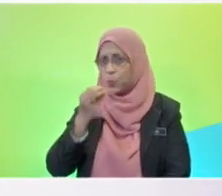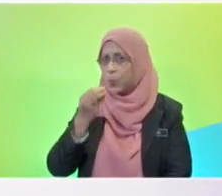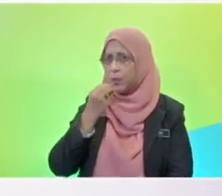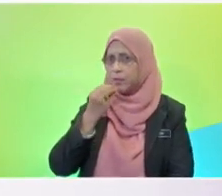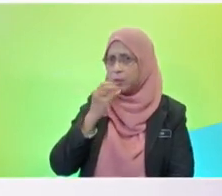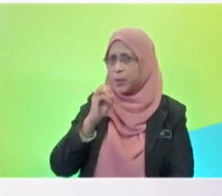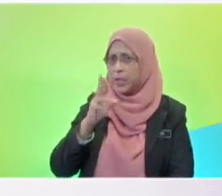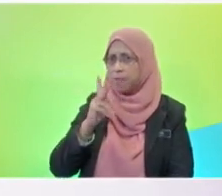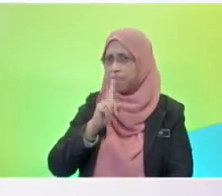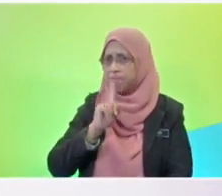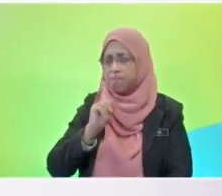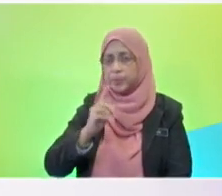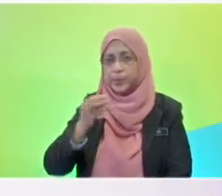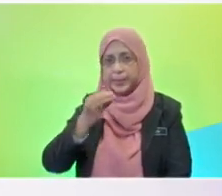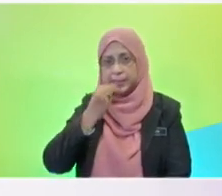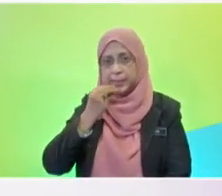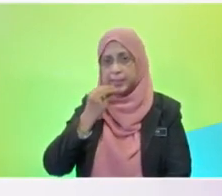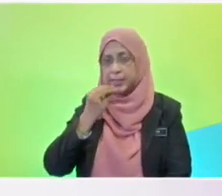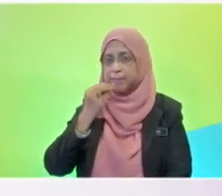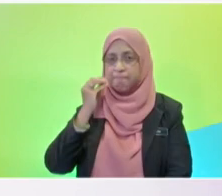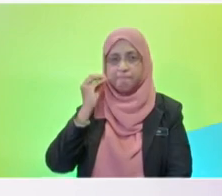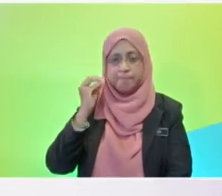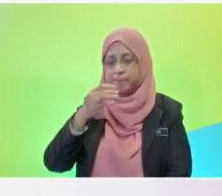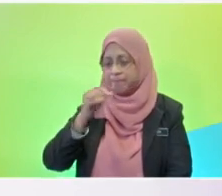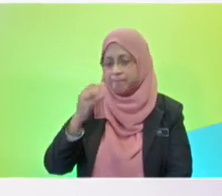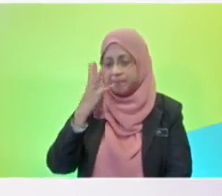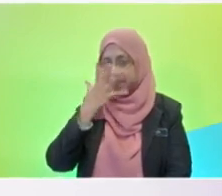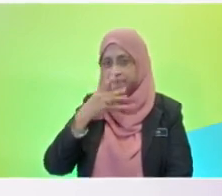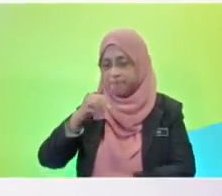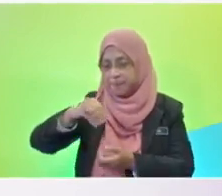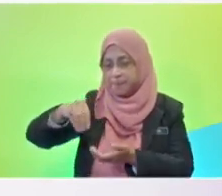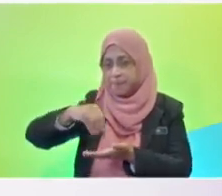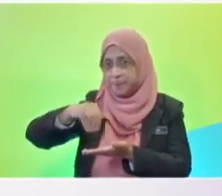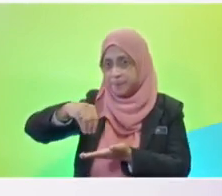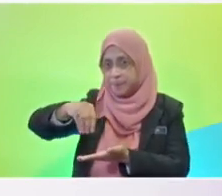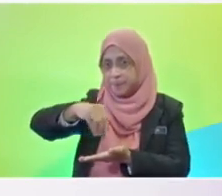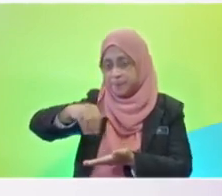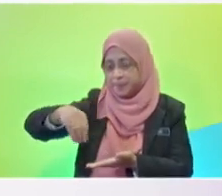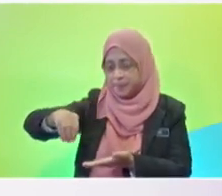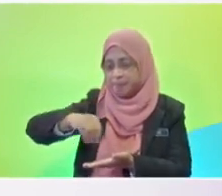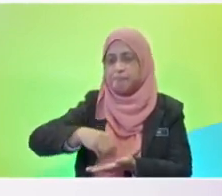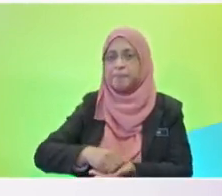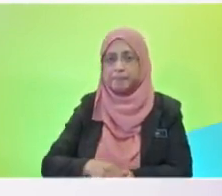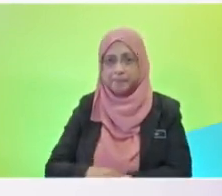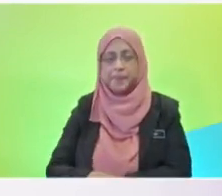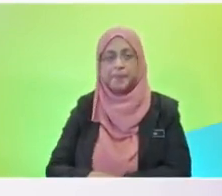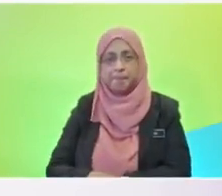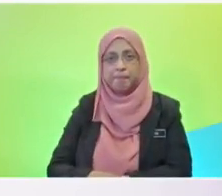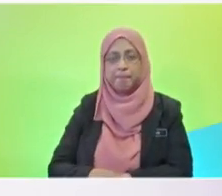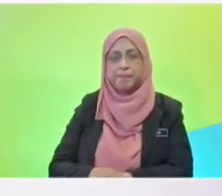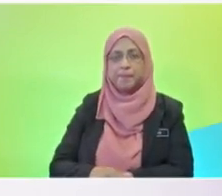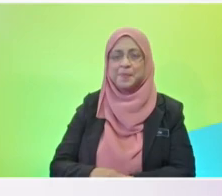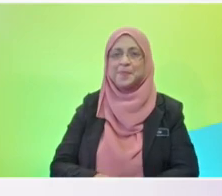Okay, just for to decorate the column. Okay. Ayo. This rice is looks to like be eaten. I don't even have enough